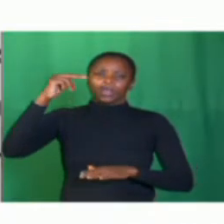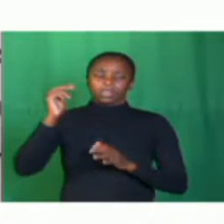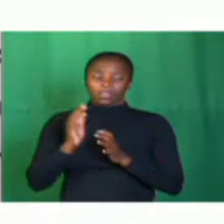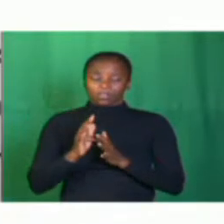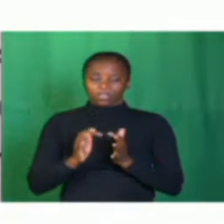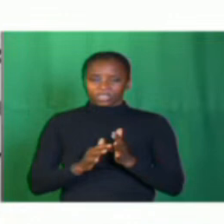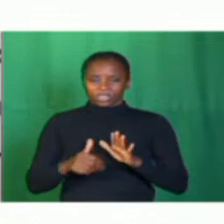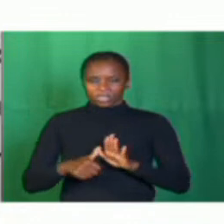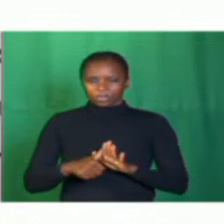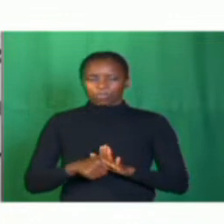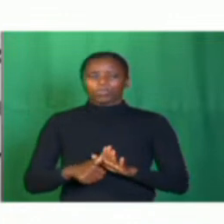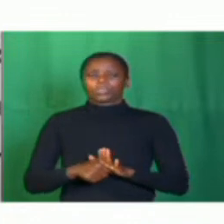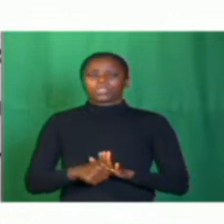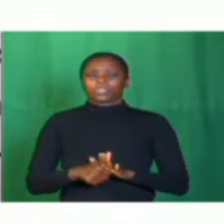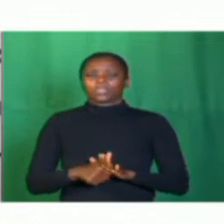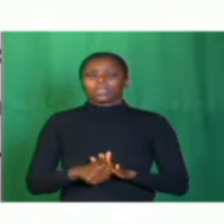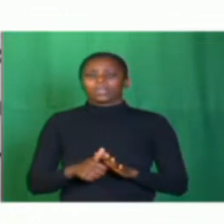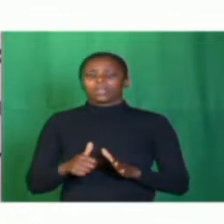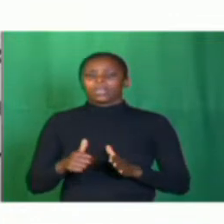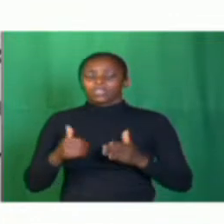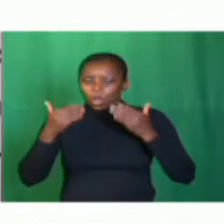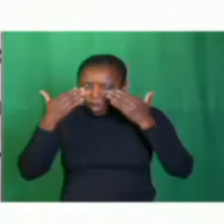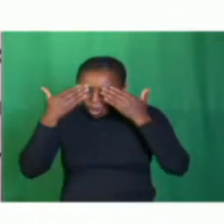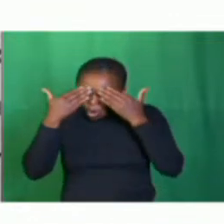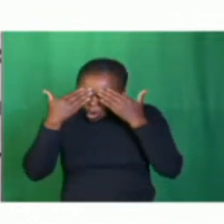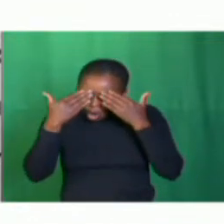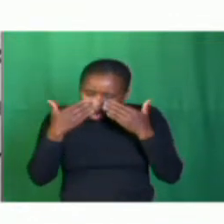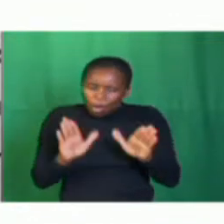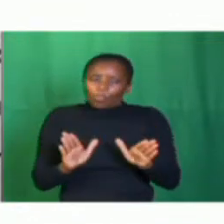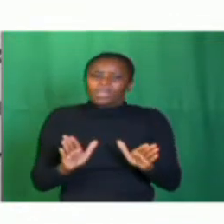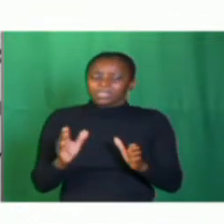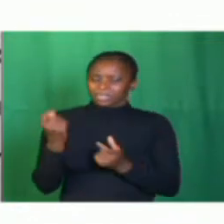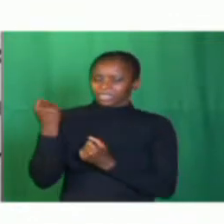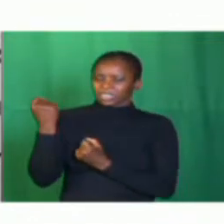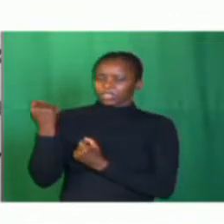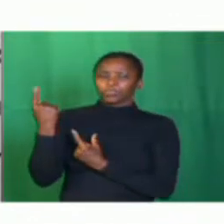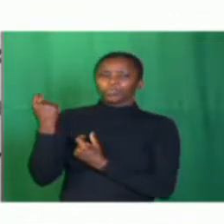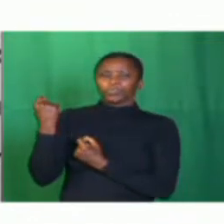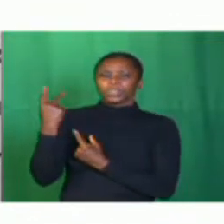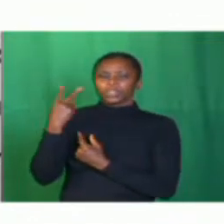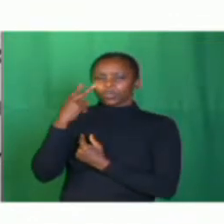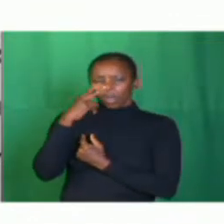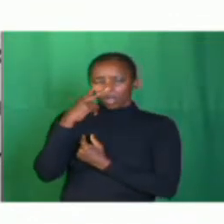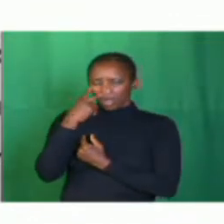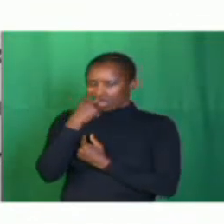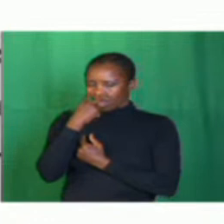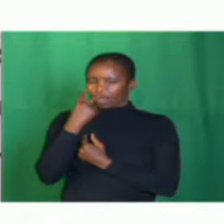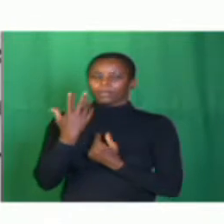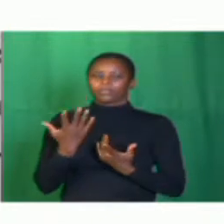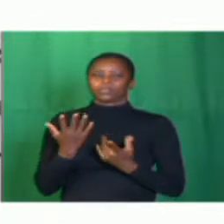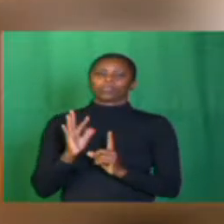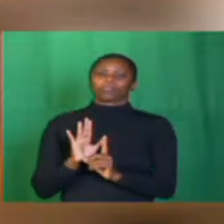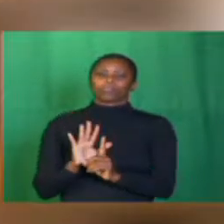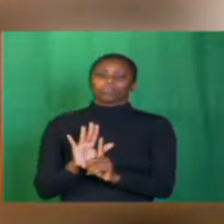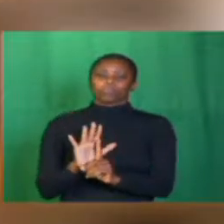important because it opened the spiritual eyes of the disciples